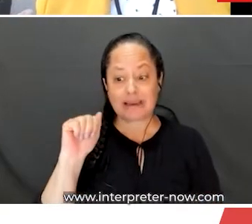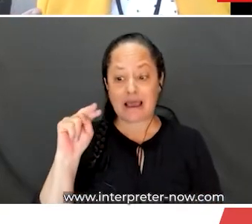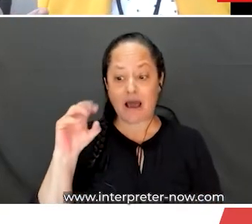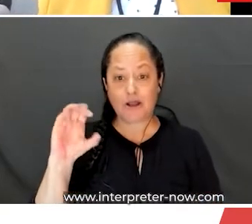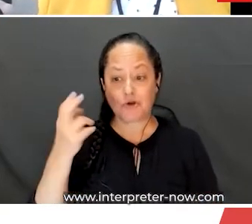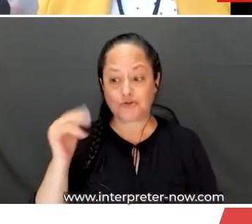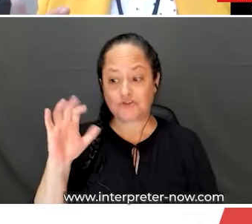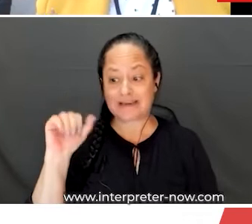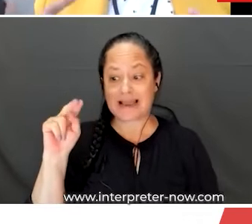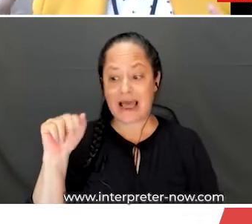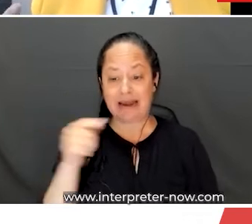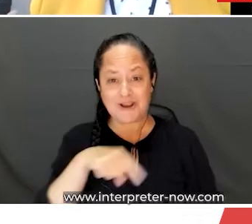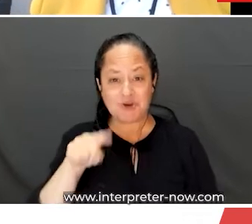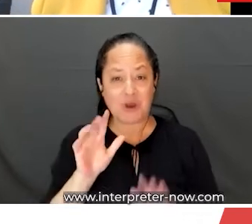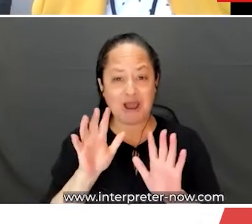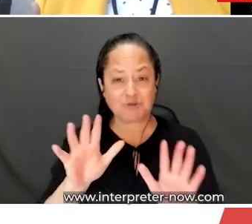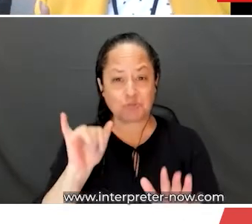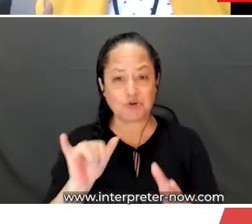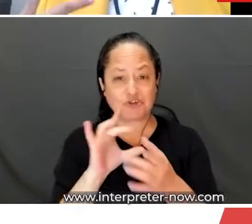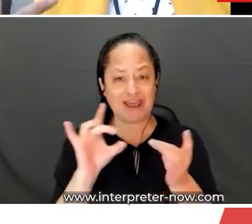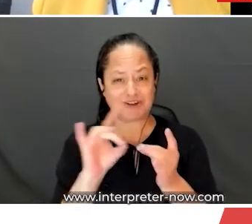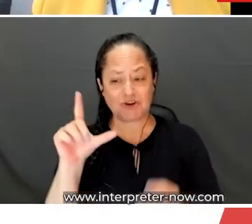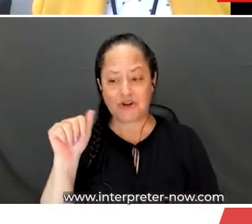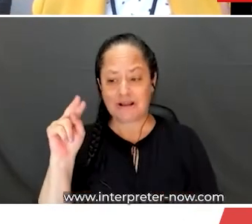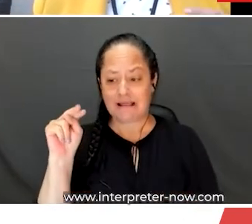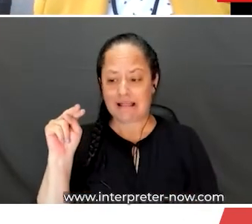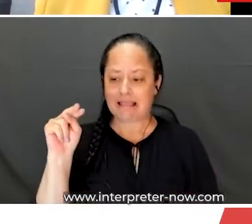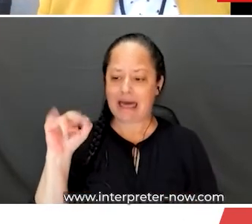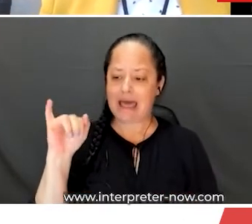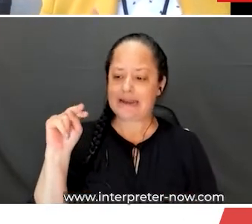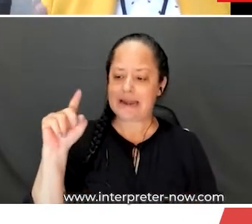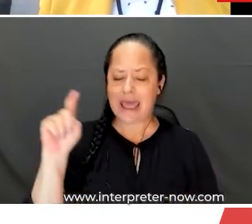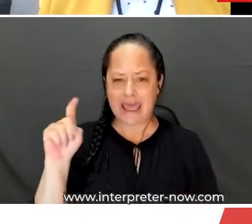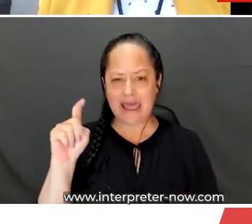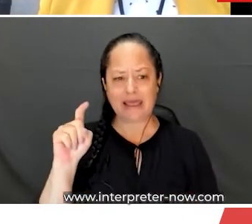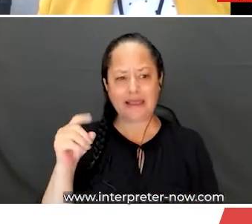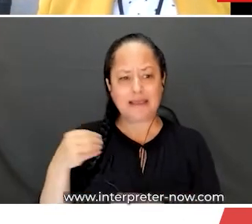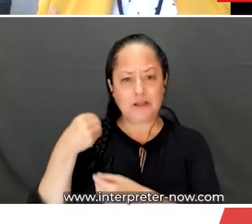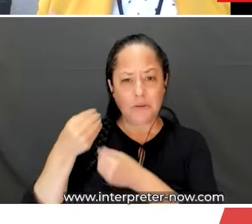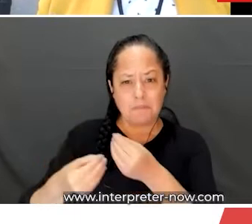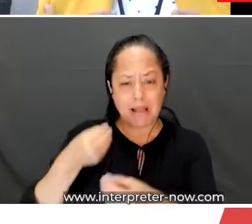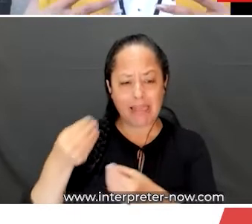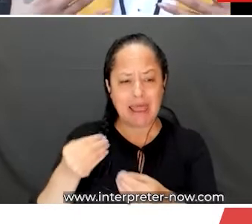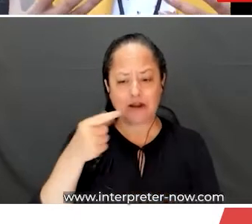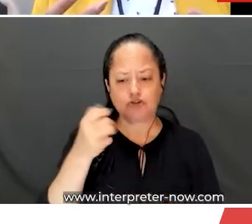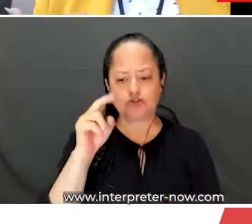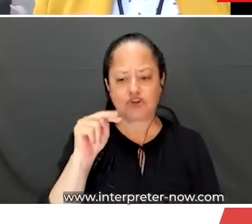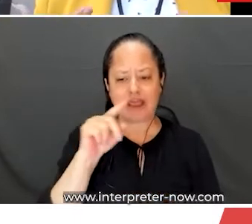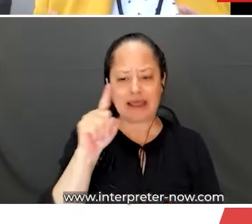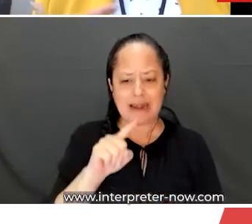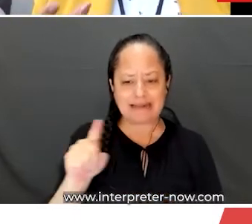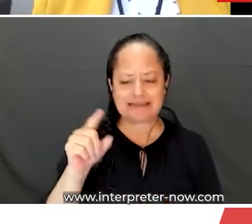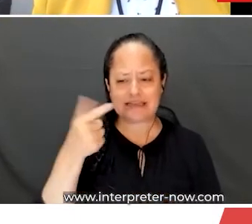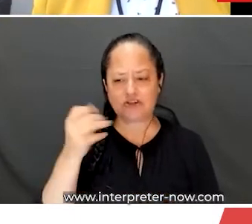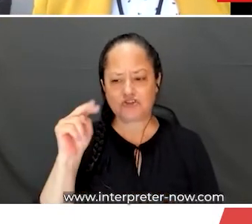term as well. And now Latinx is something that millennials and Gen X and Gen Z are really saying that this is our